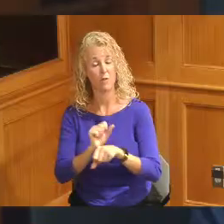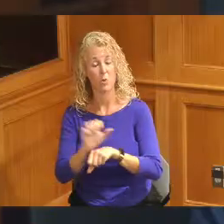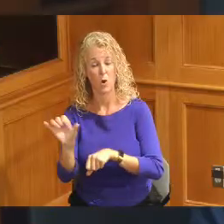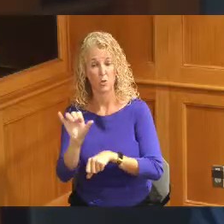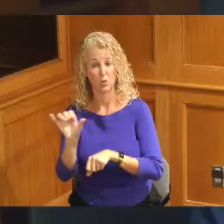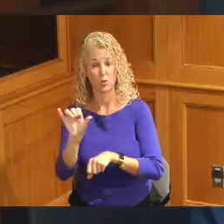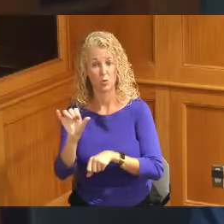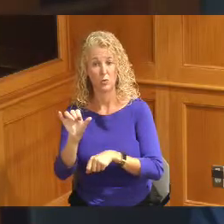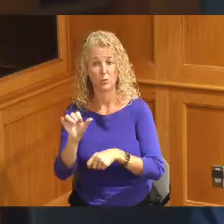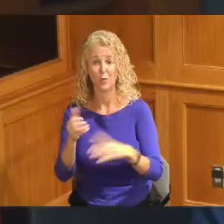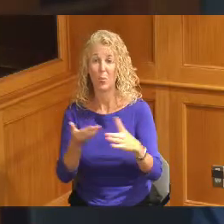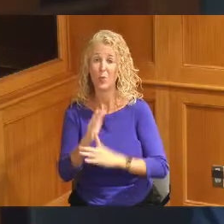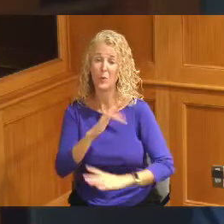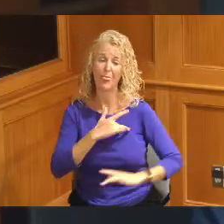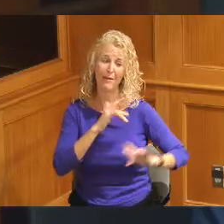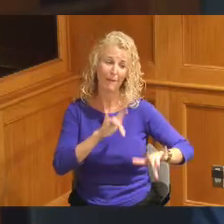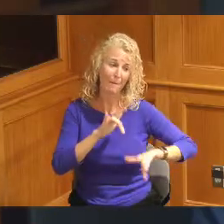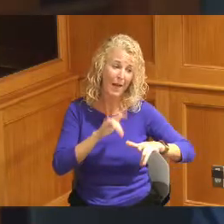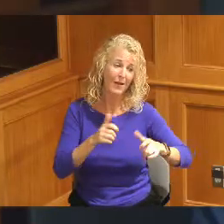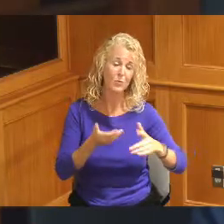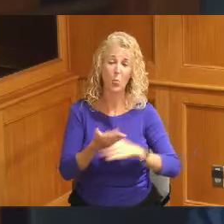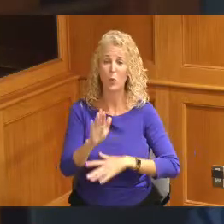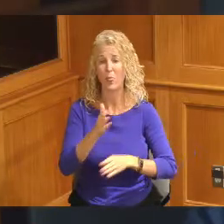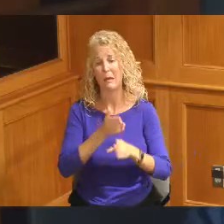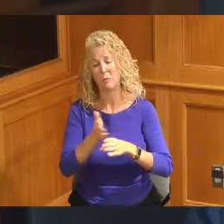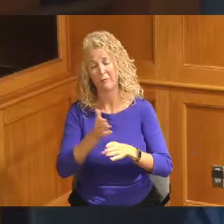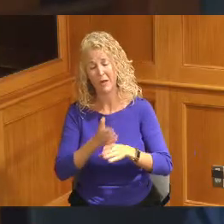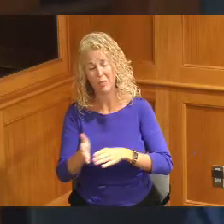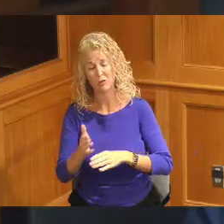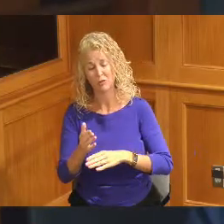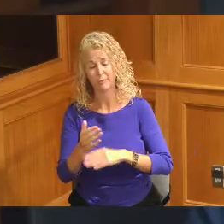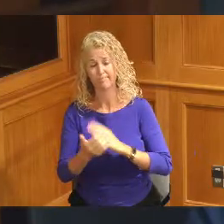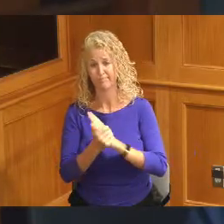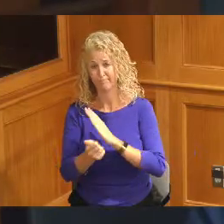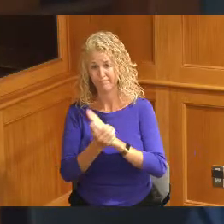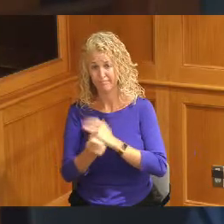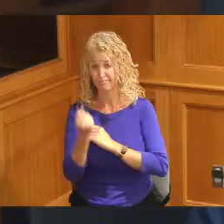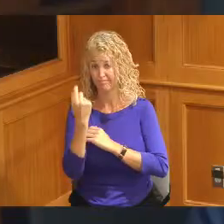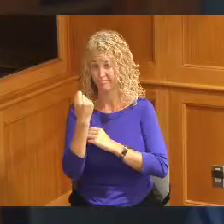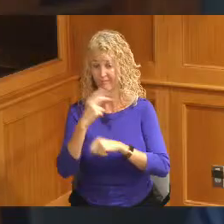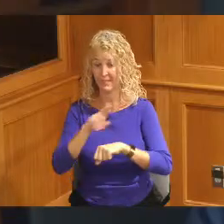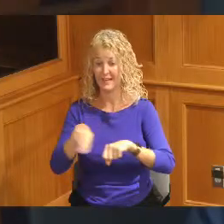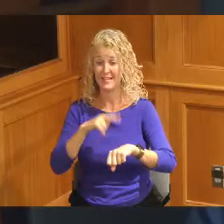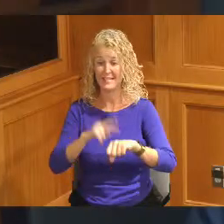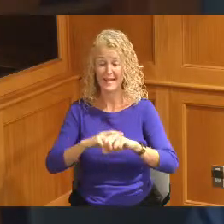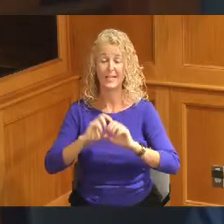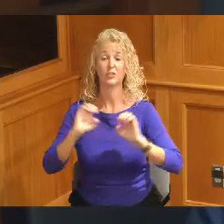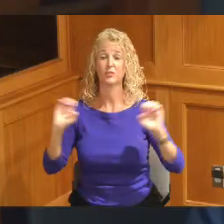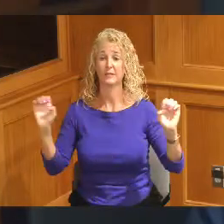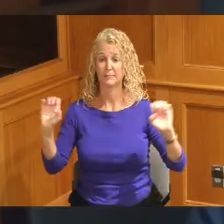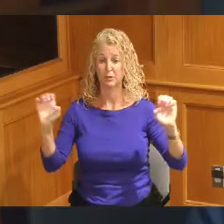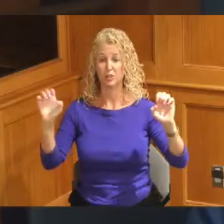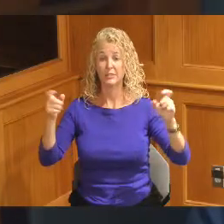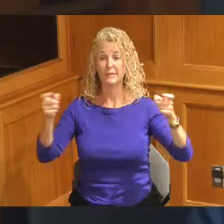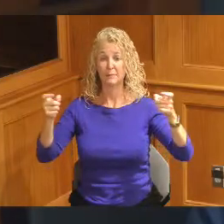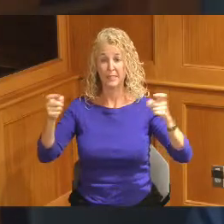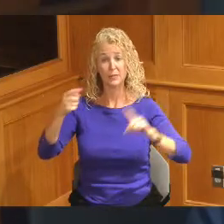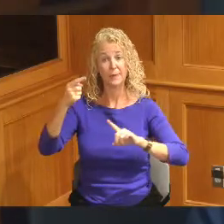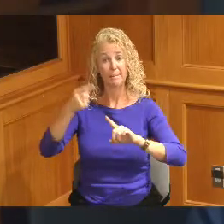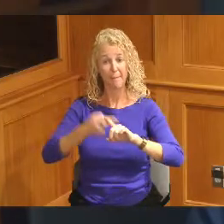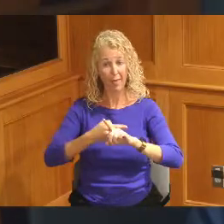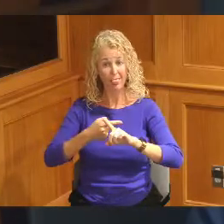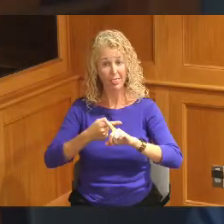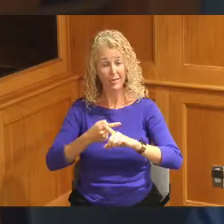through compassion and professionalism. And whereas National Emergency Management Month provides an opportunity